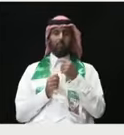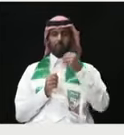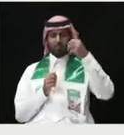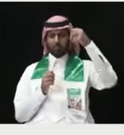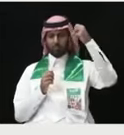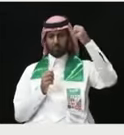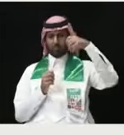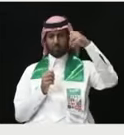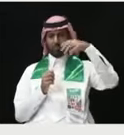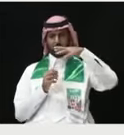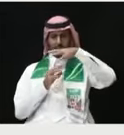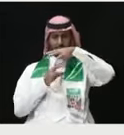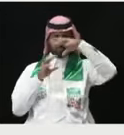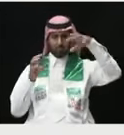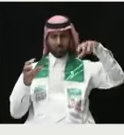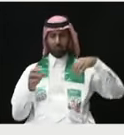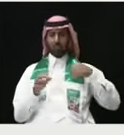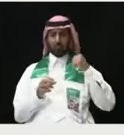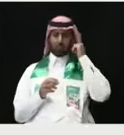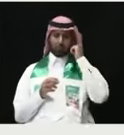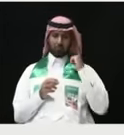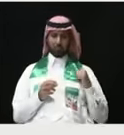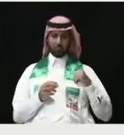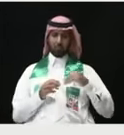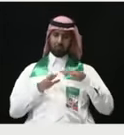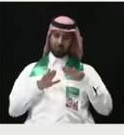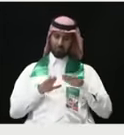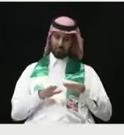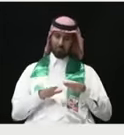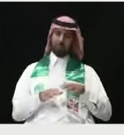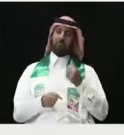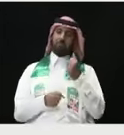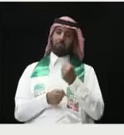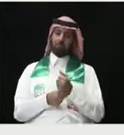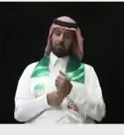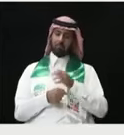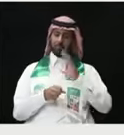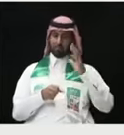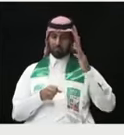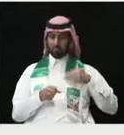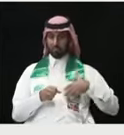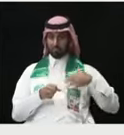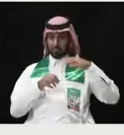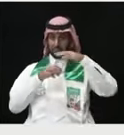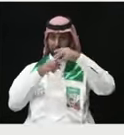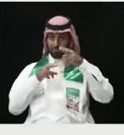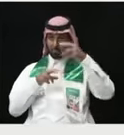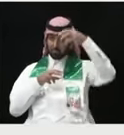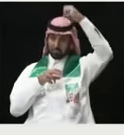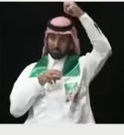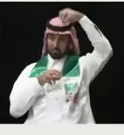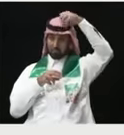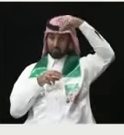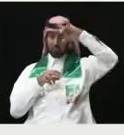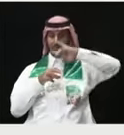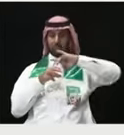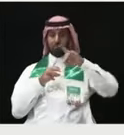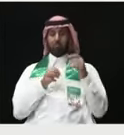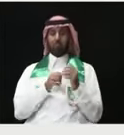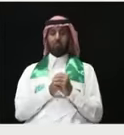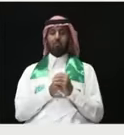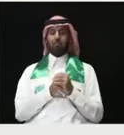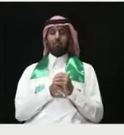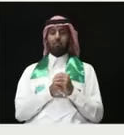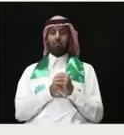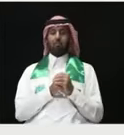Okay? The students were waiting for a bus when it started raining. It started